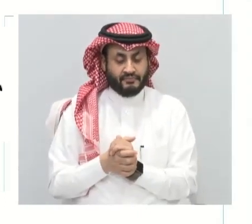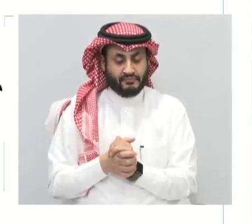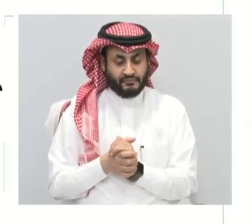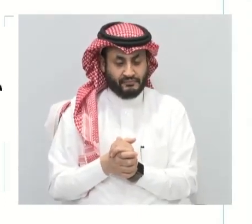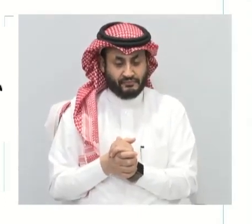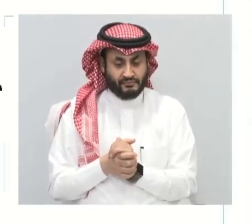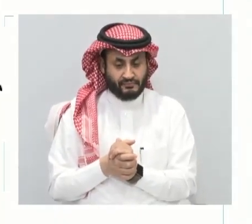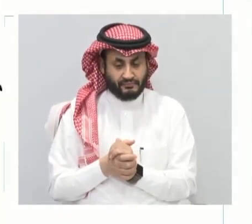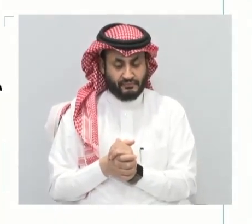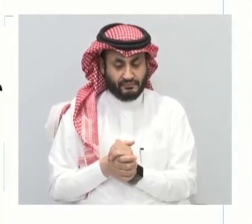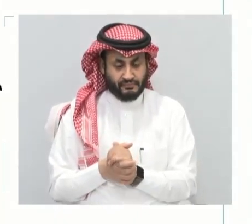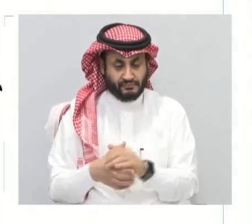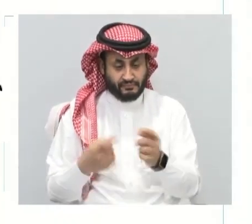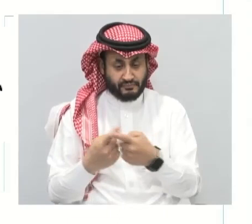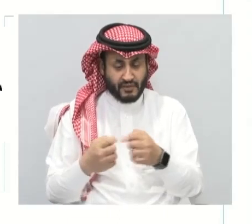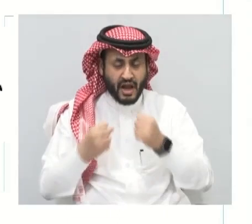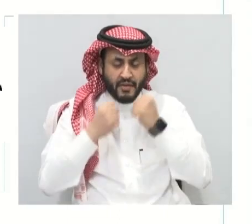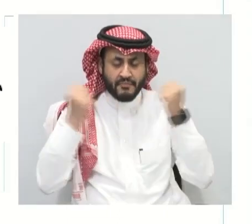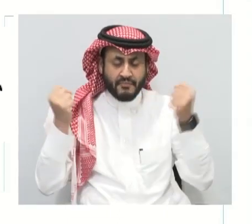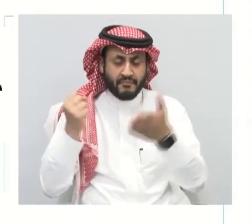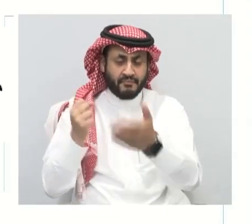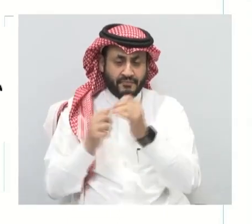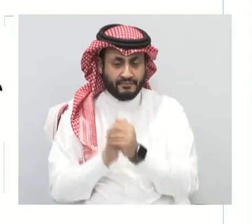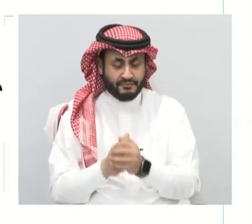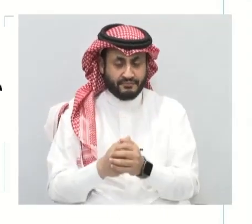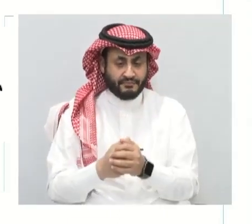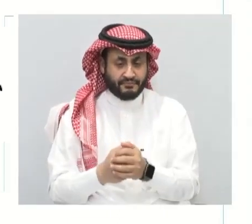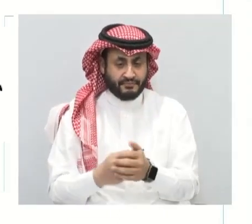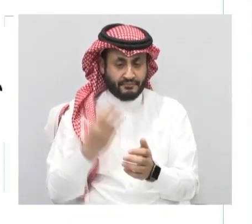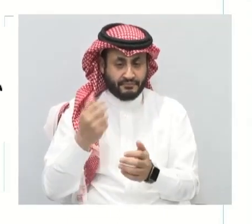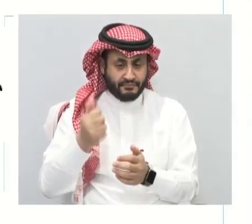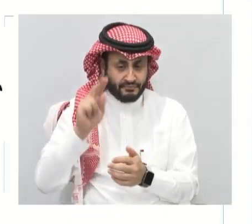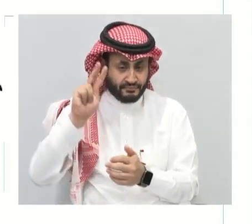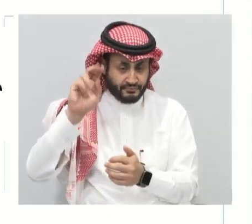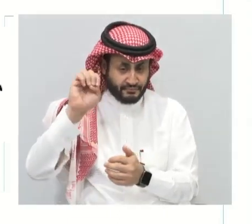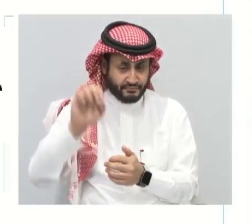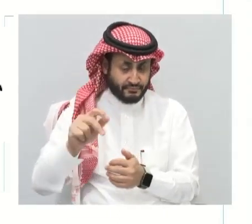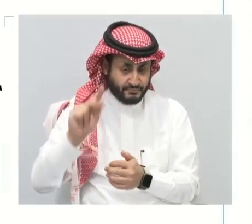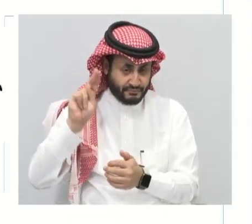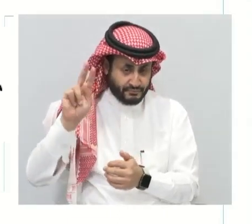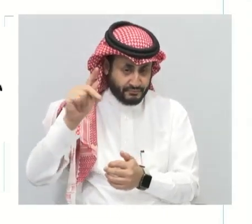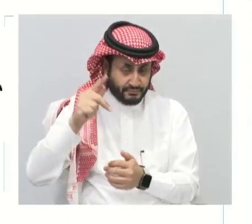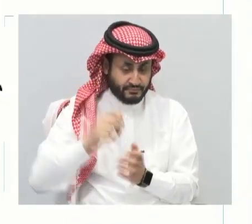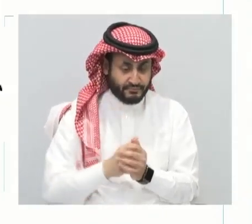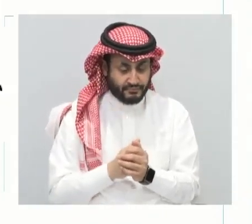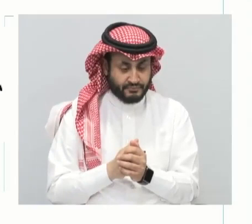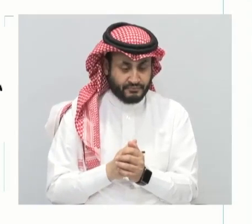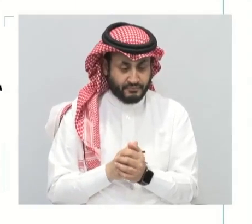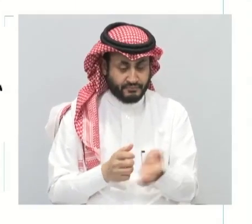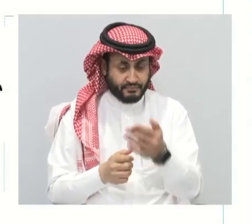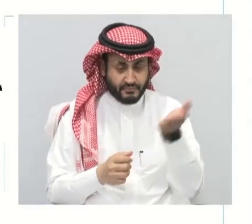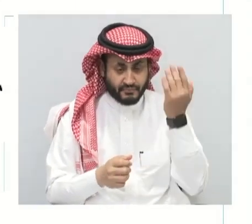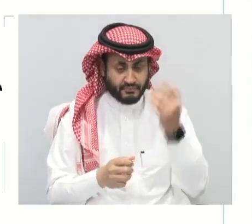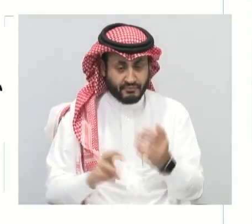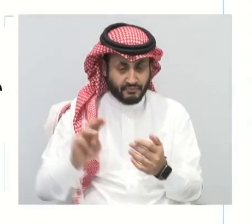is. Here that we start with the first one, wake up. We can use it in the present as wake up. In the past,